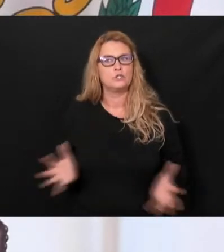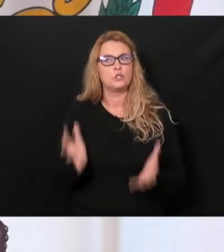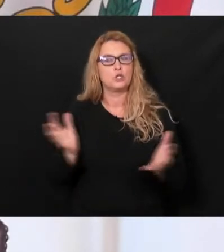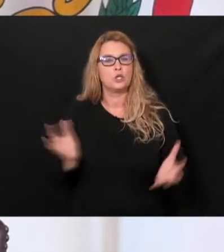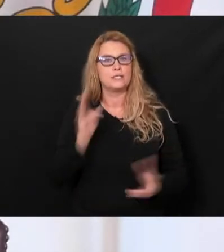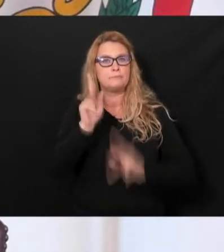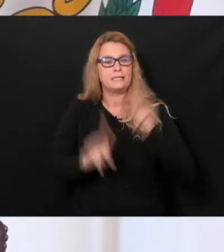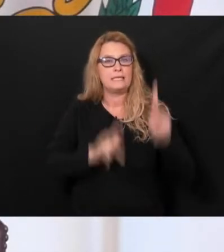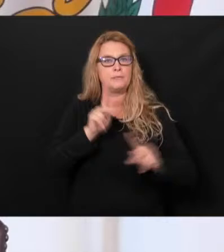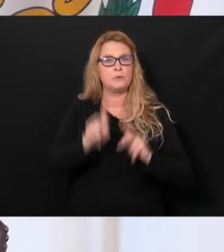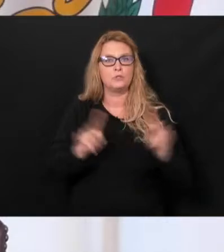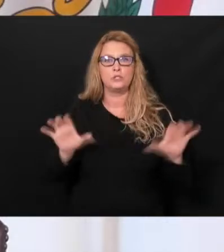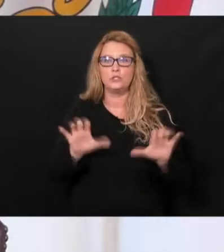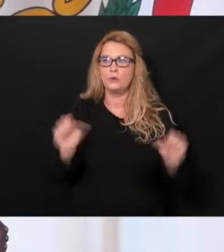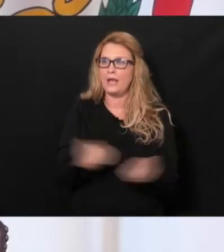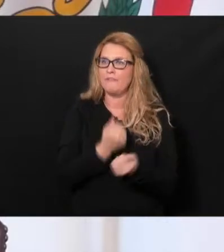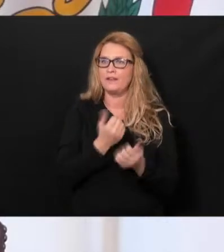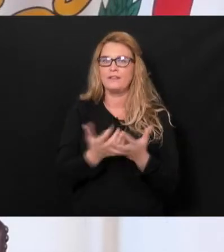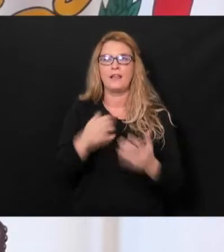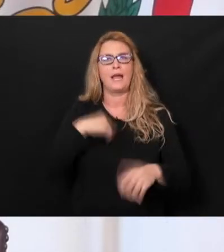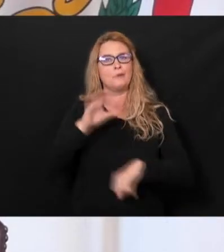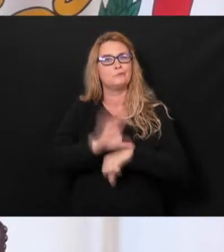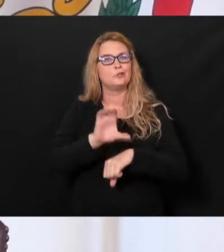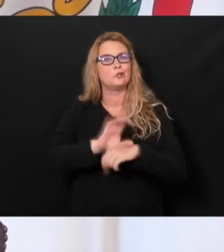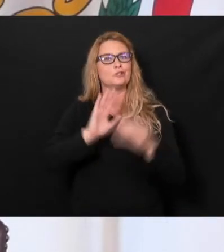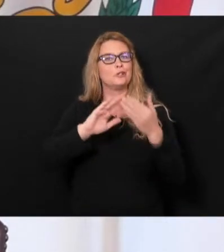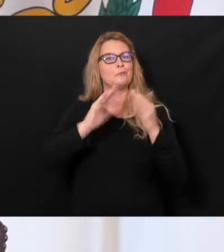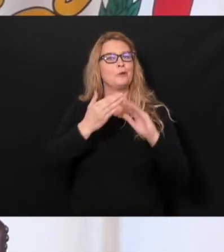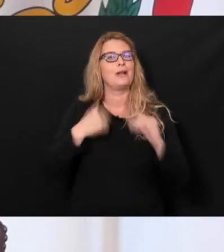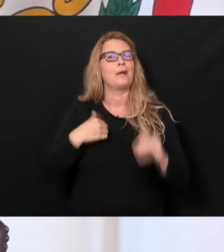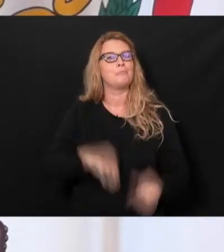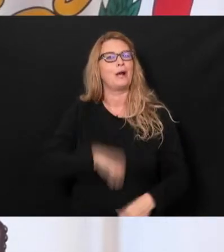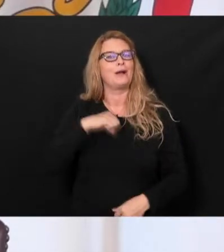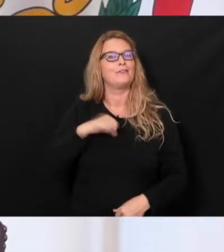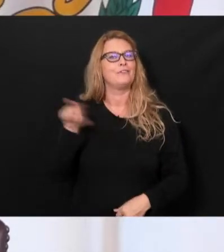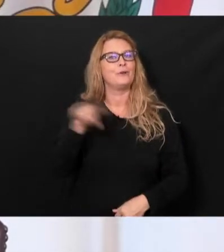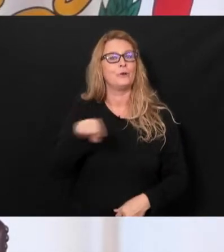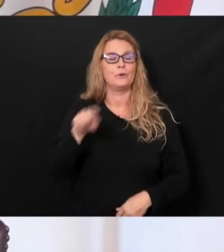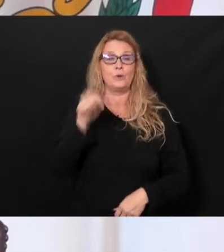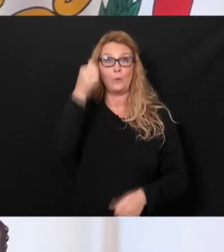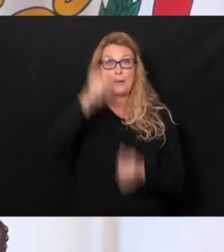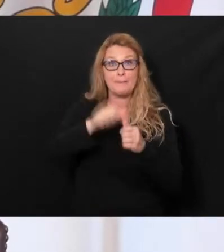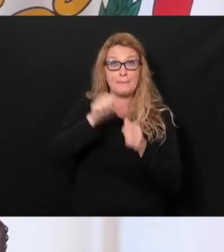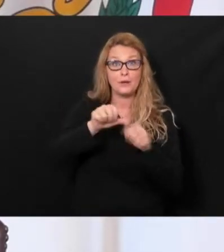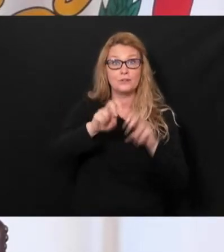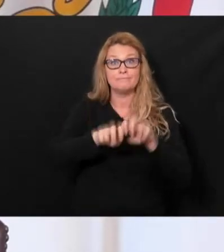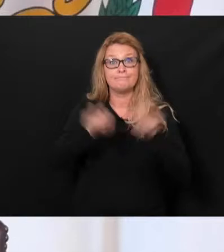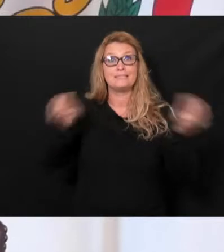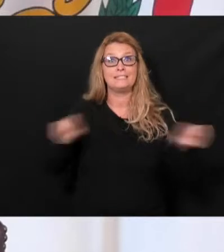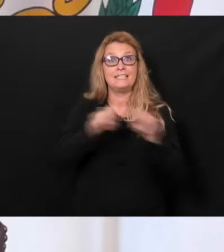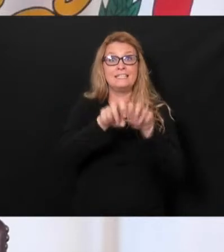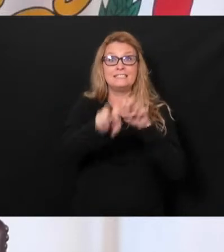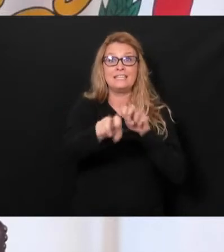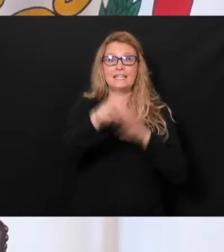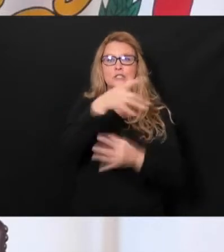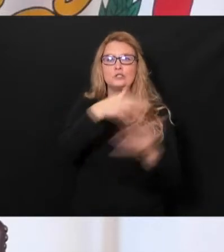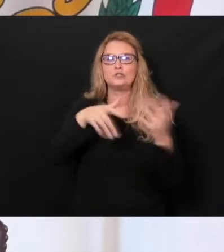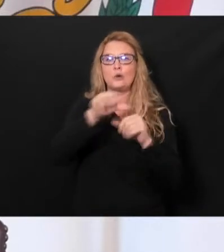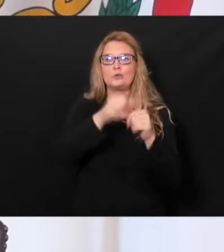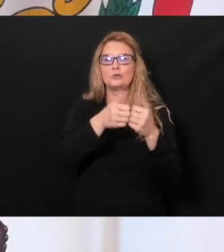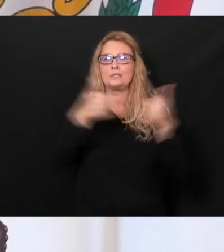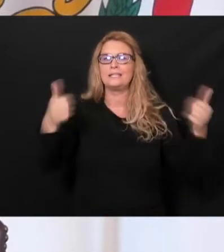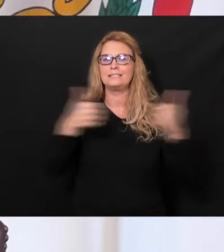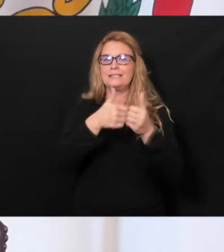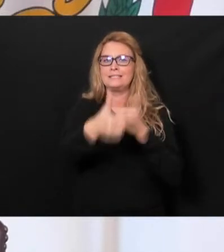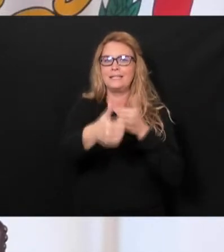what you're doing in our church community. I'm really proud of you. Keep that pew in between you and absolutely the social distancing and wear a mask.